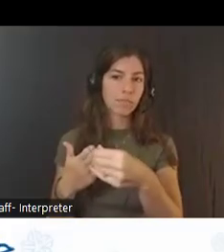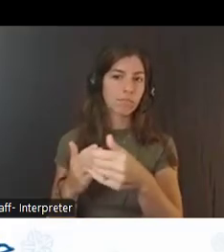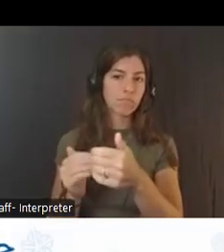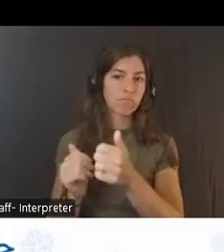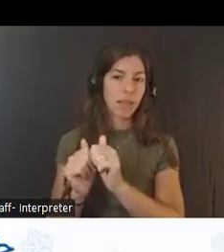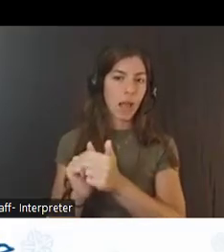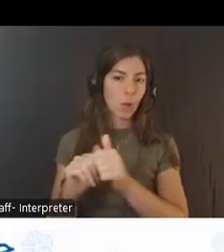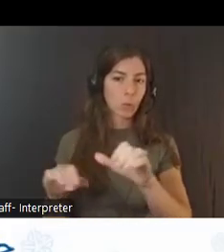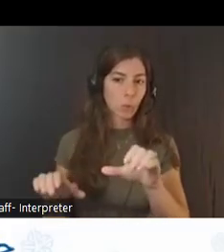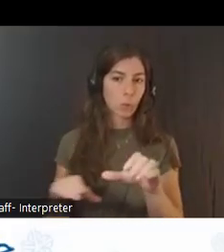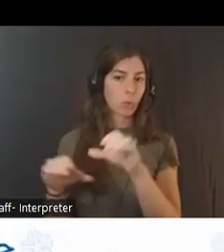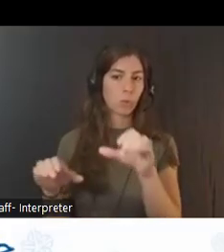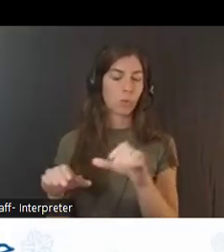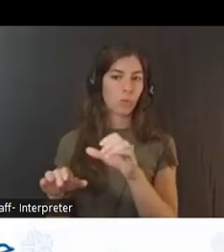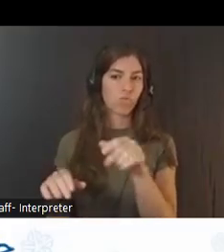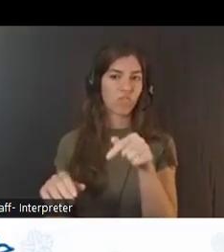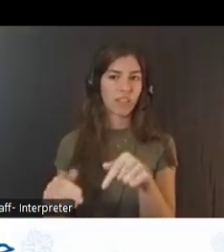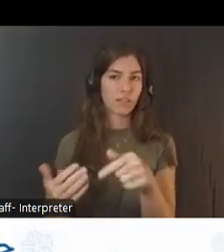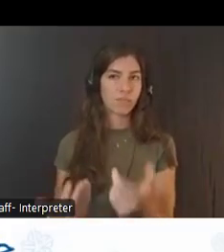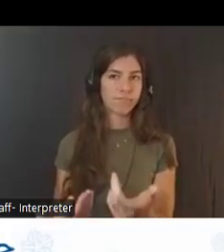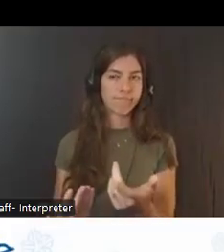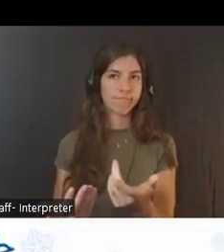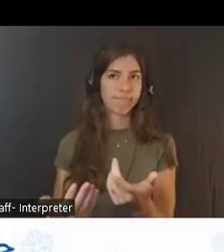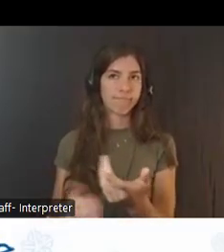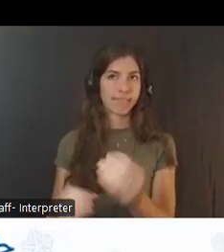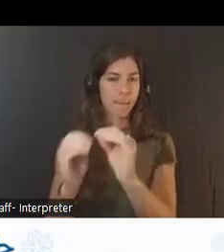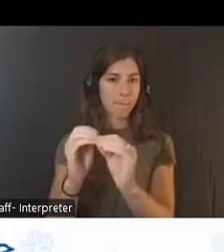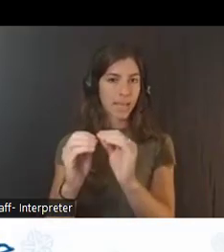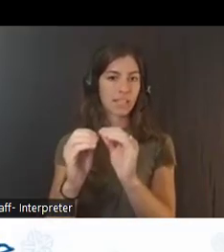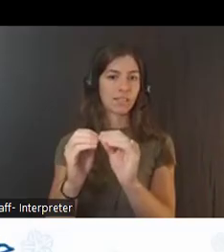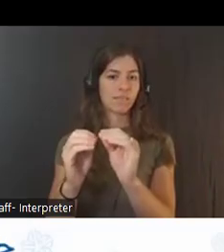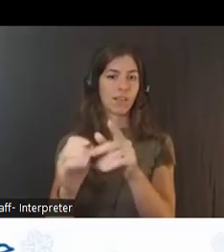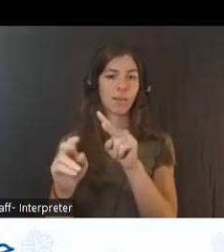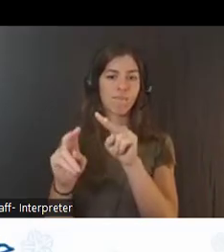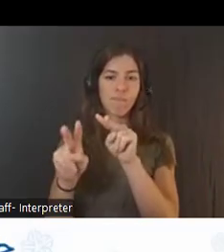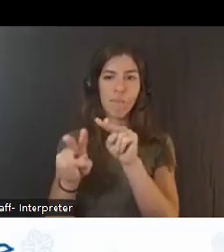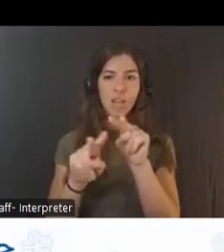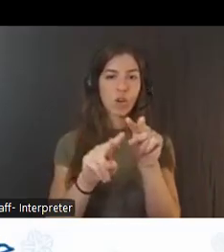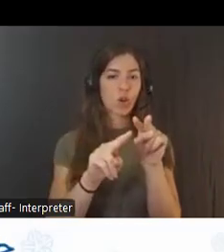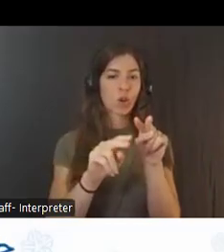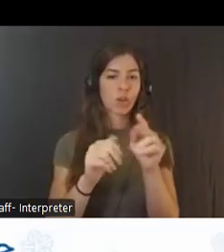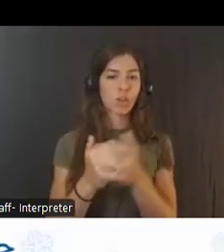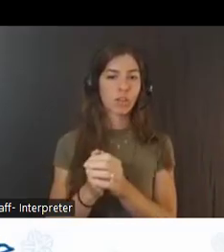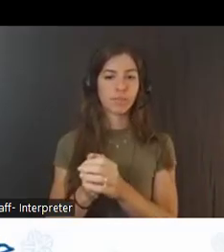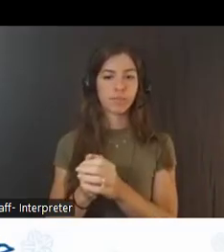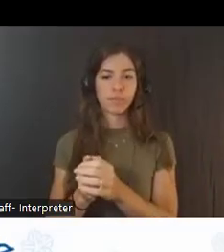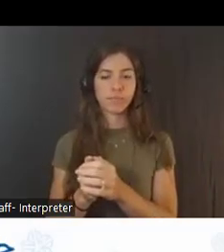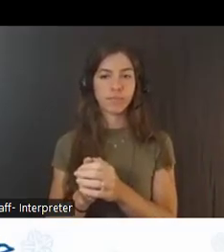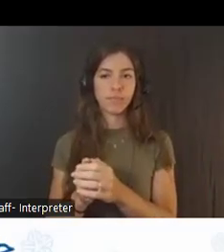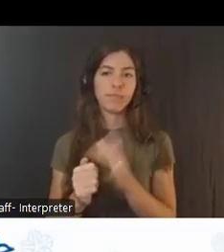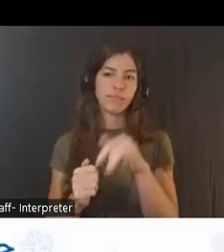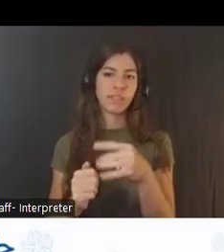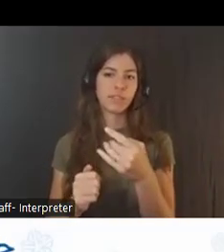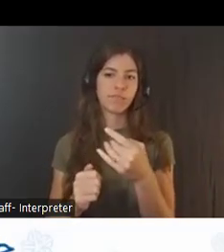to do this, how to do maintenance, how to monitor it, what the process should be. So that's one of the things